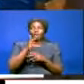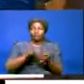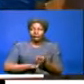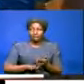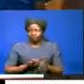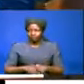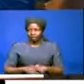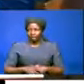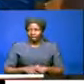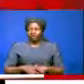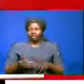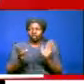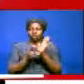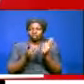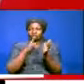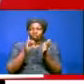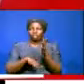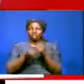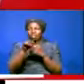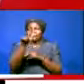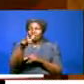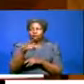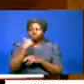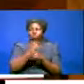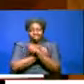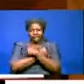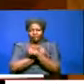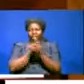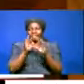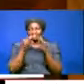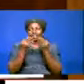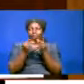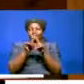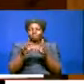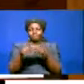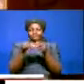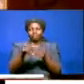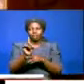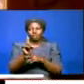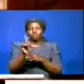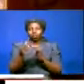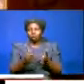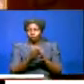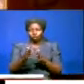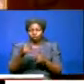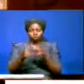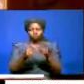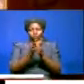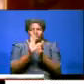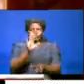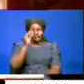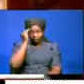Barbara alimtaja Magoha kuwa mtu aliyependa familia na ambaye alimpa nafasi ya kujiendeleza kimasomo.